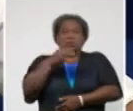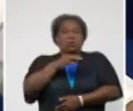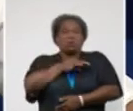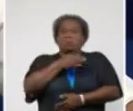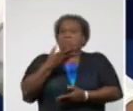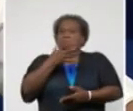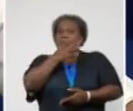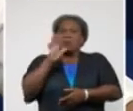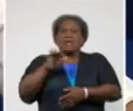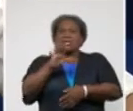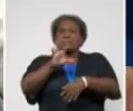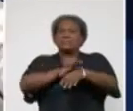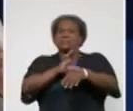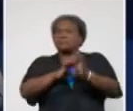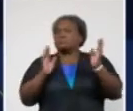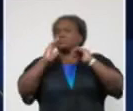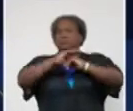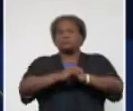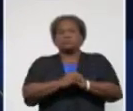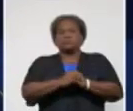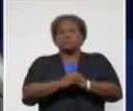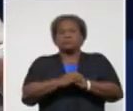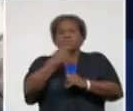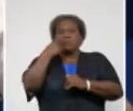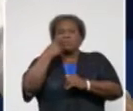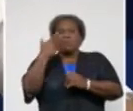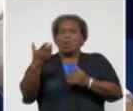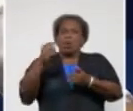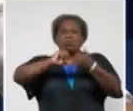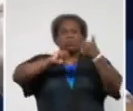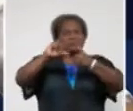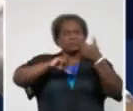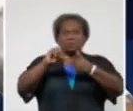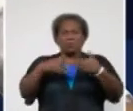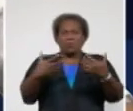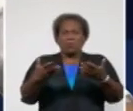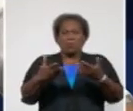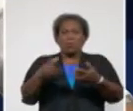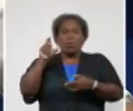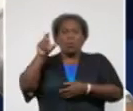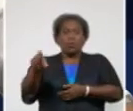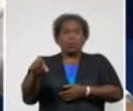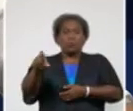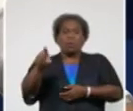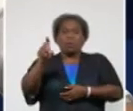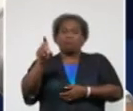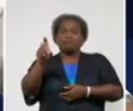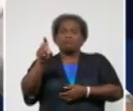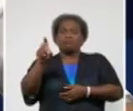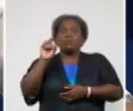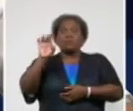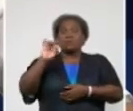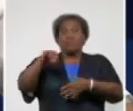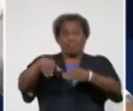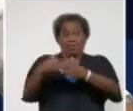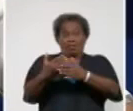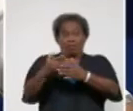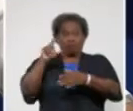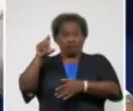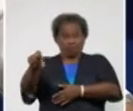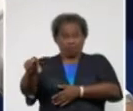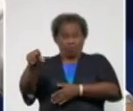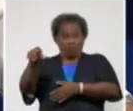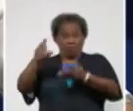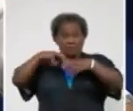which are under 18 years of age, for a total of 484 children or